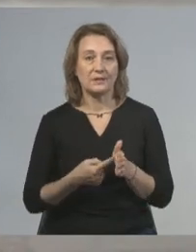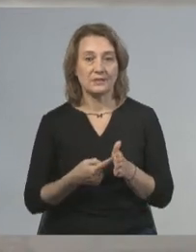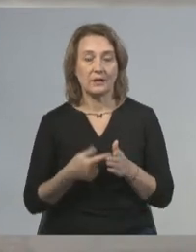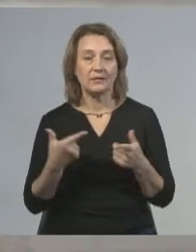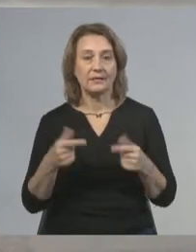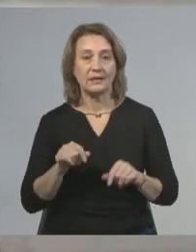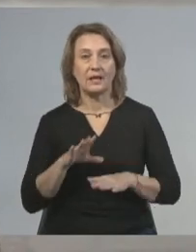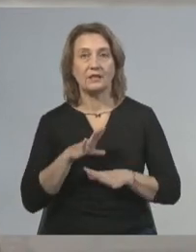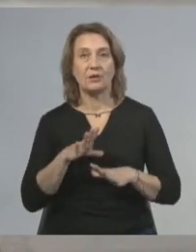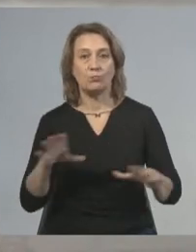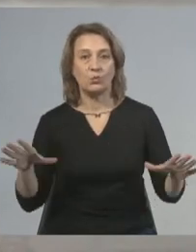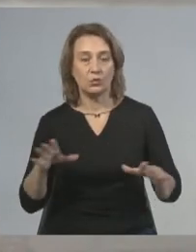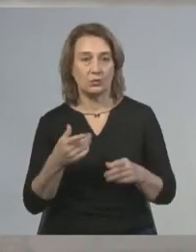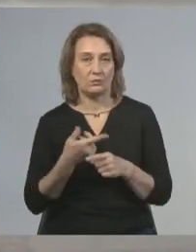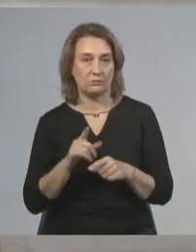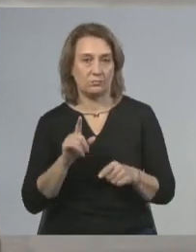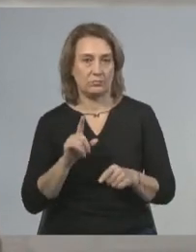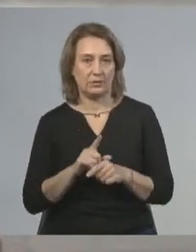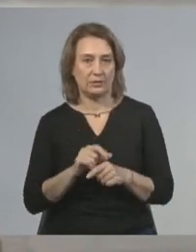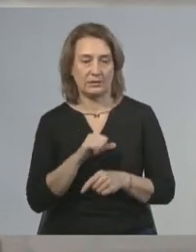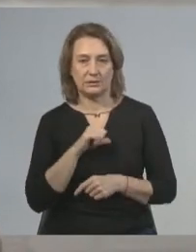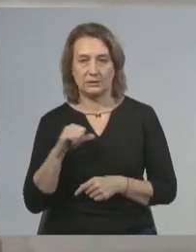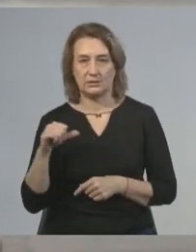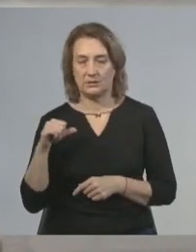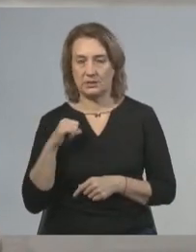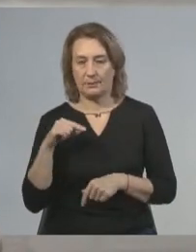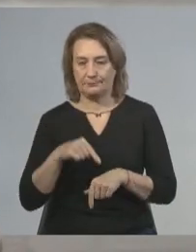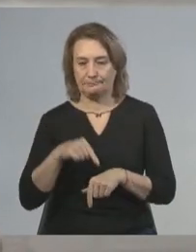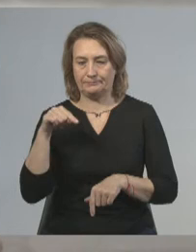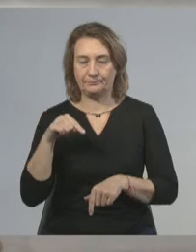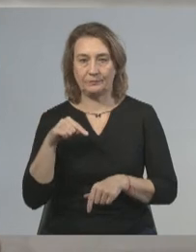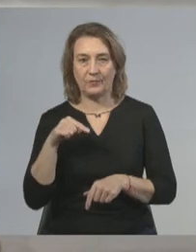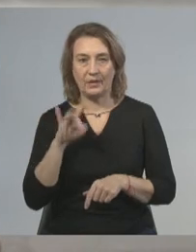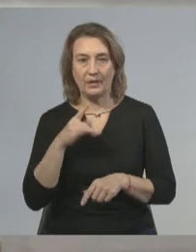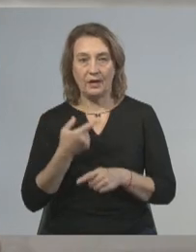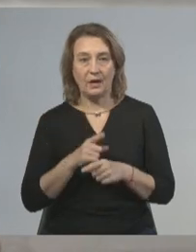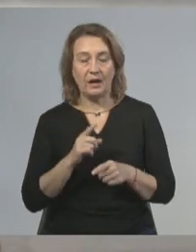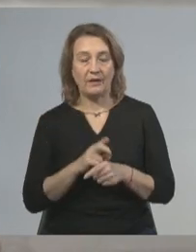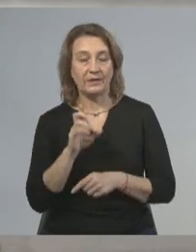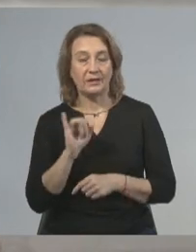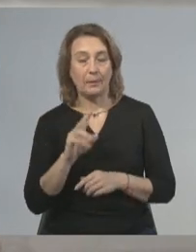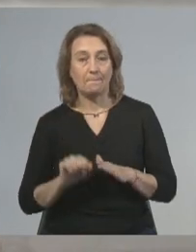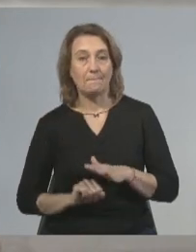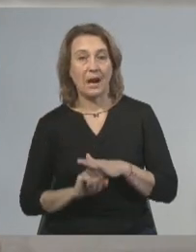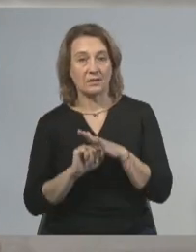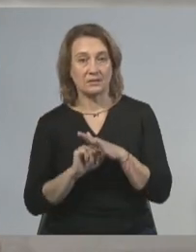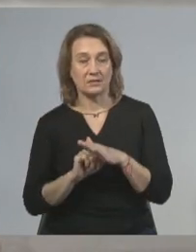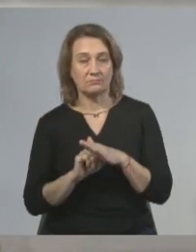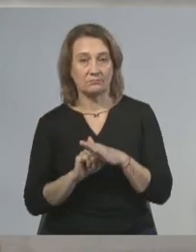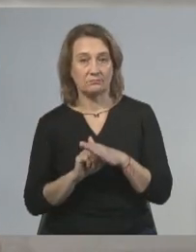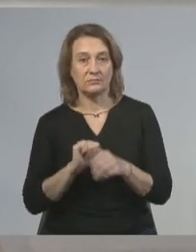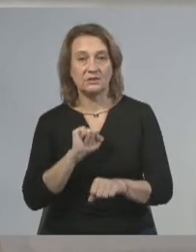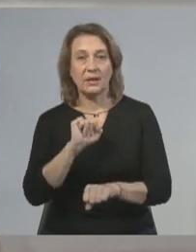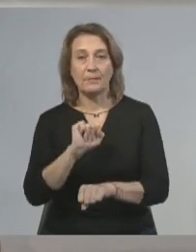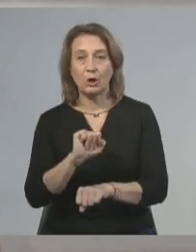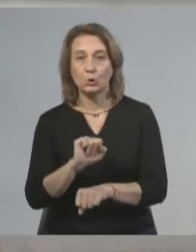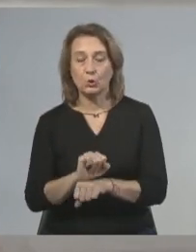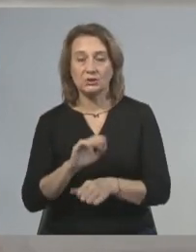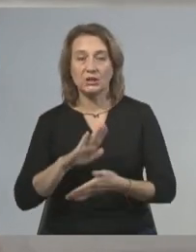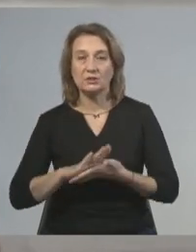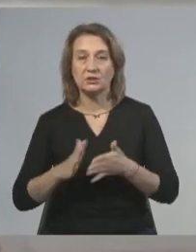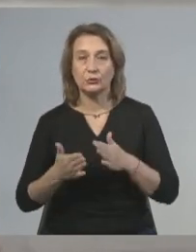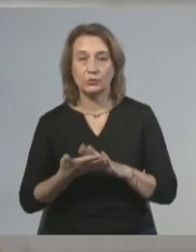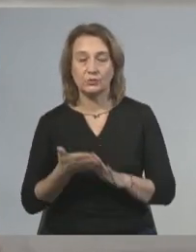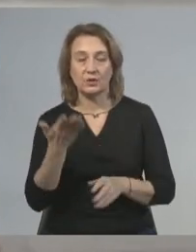military administration was uh put into those cities where it lacked even during the uh